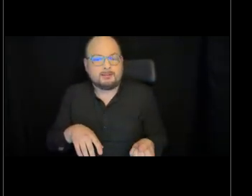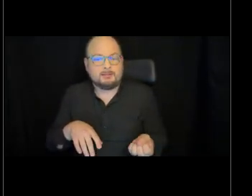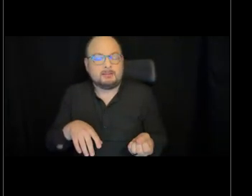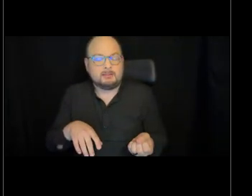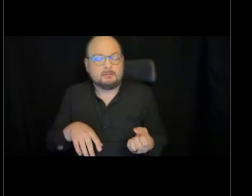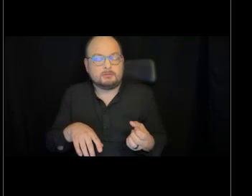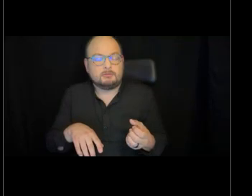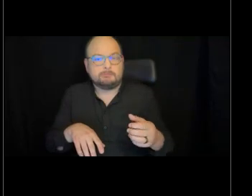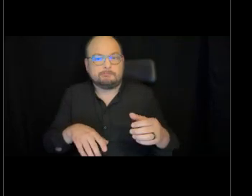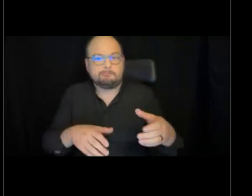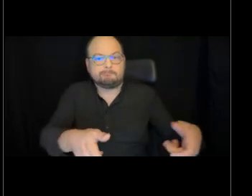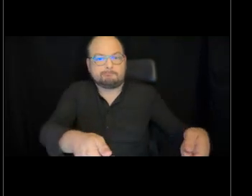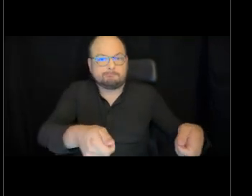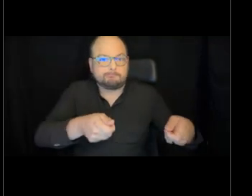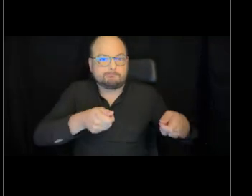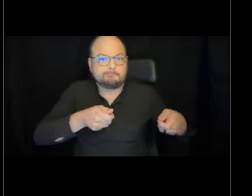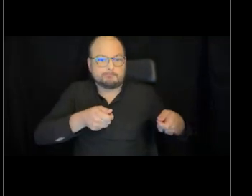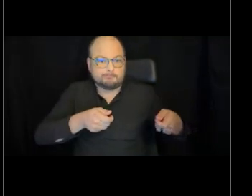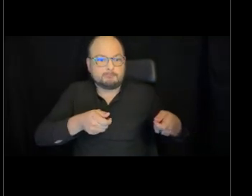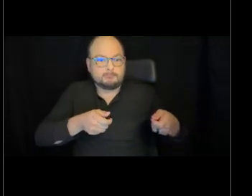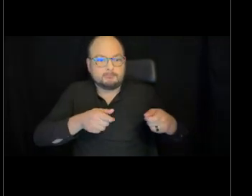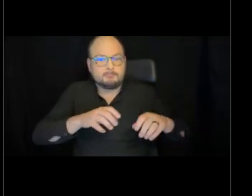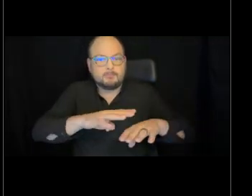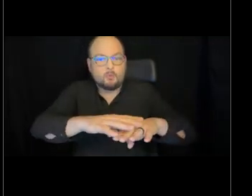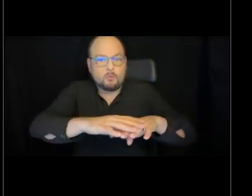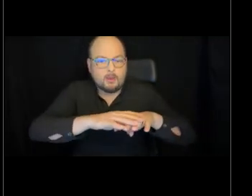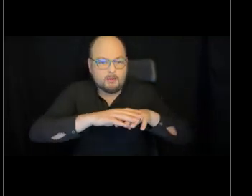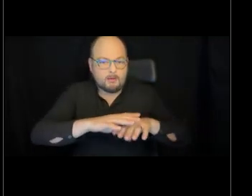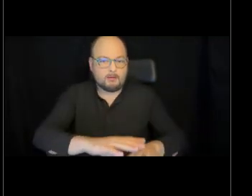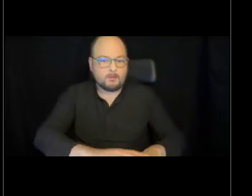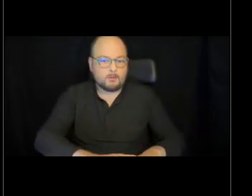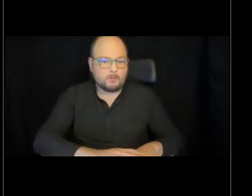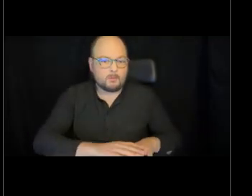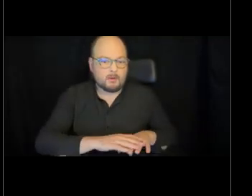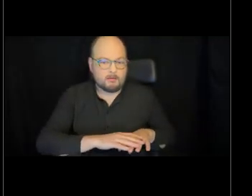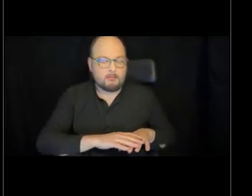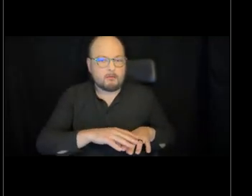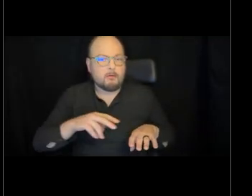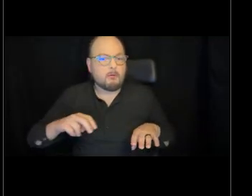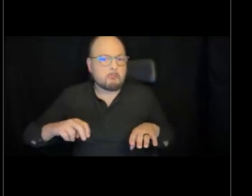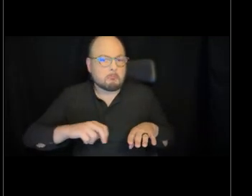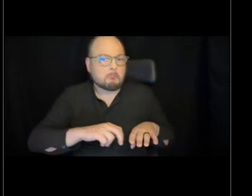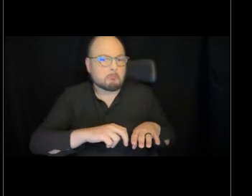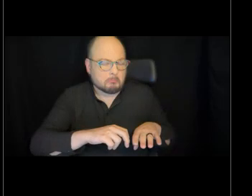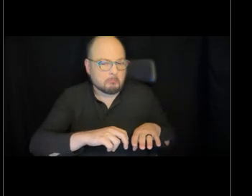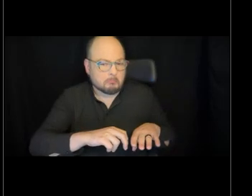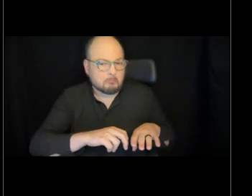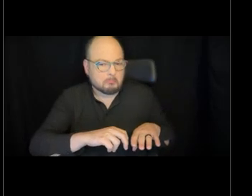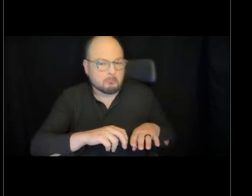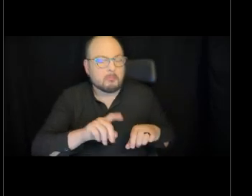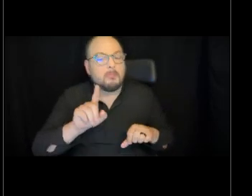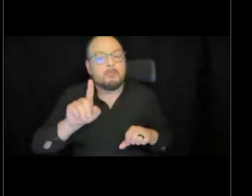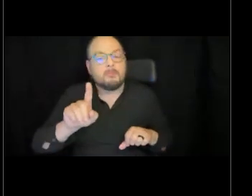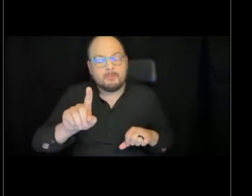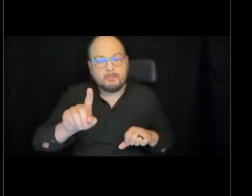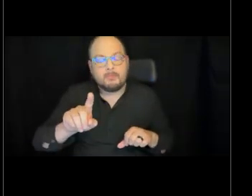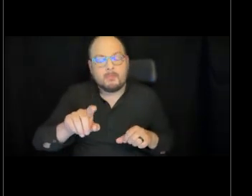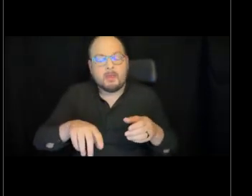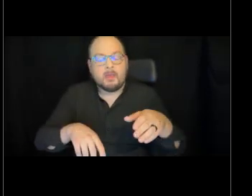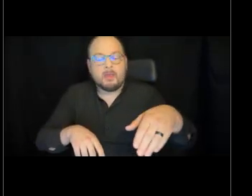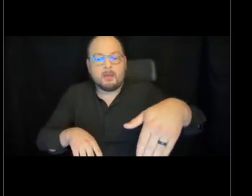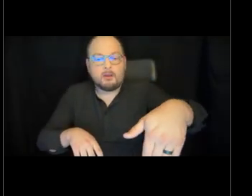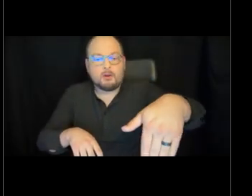they are pulled out of the dishwasher. Even though the dishwasher door would rest